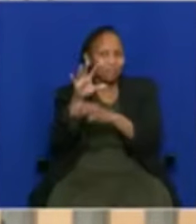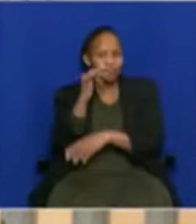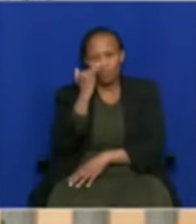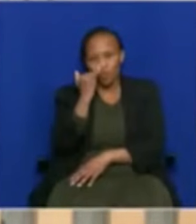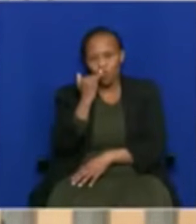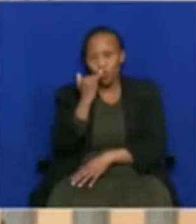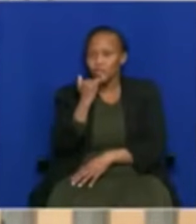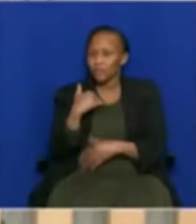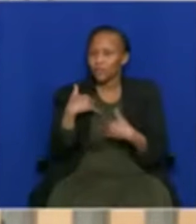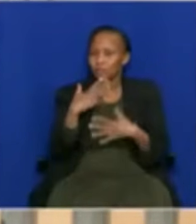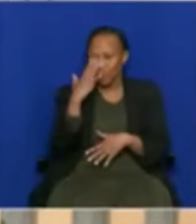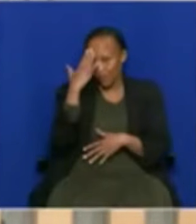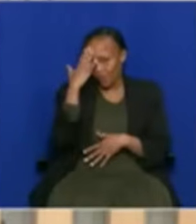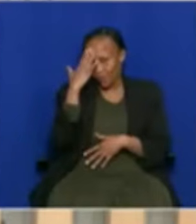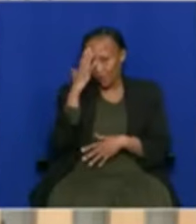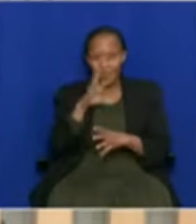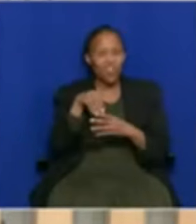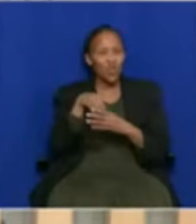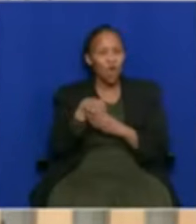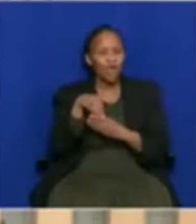respective dockets.